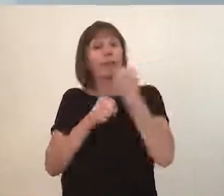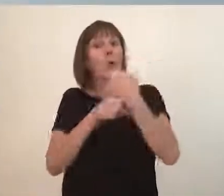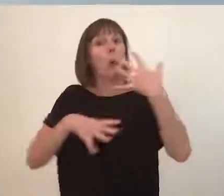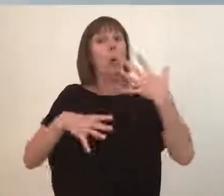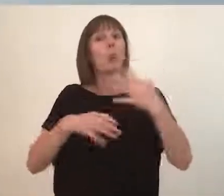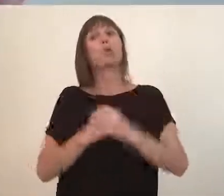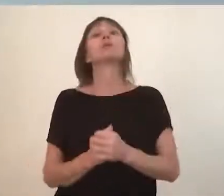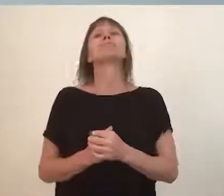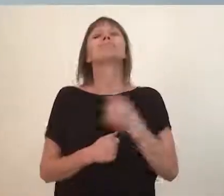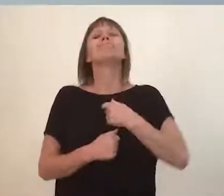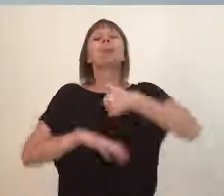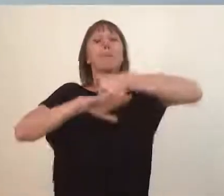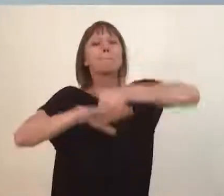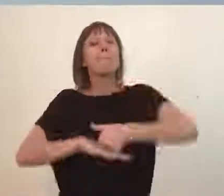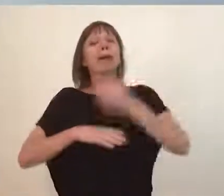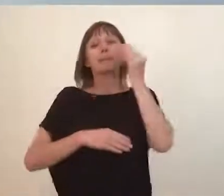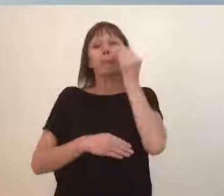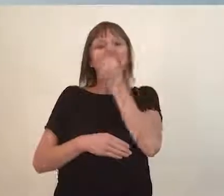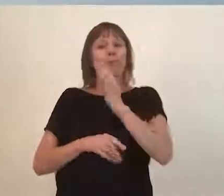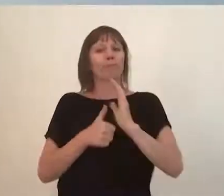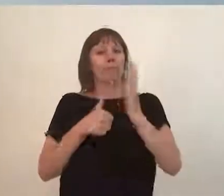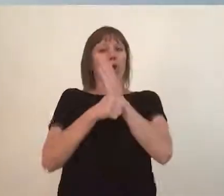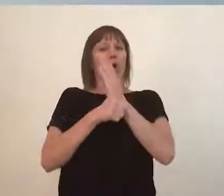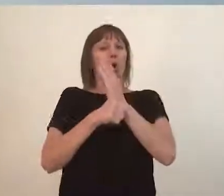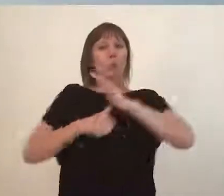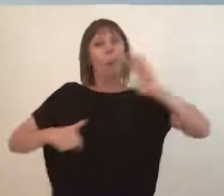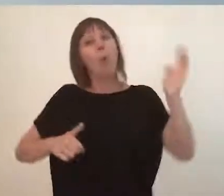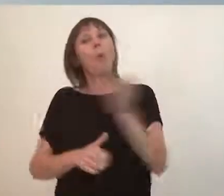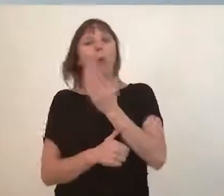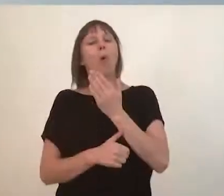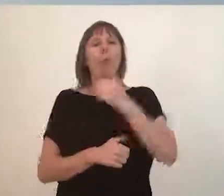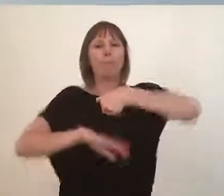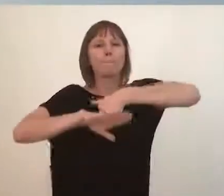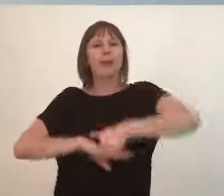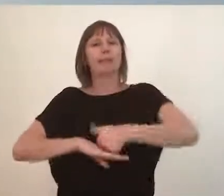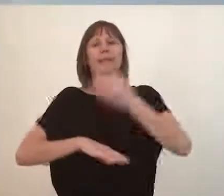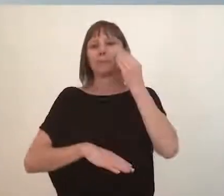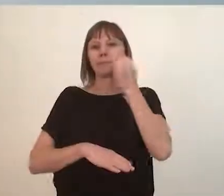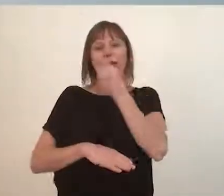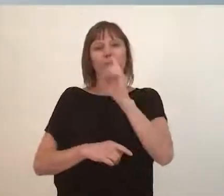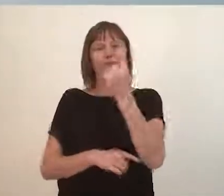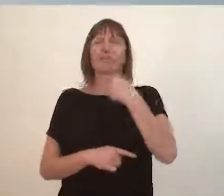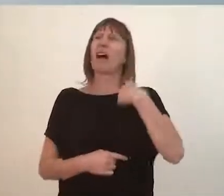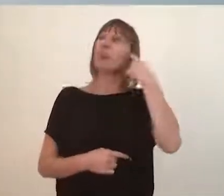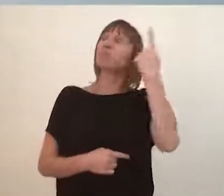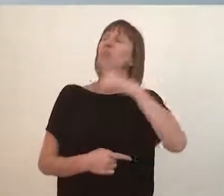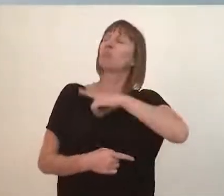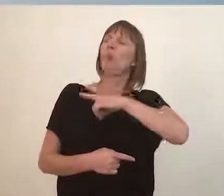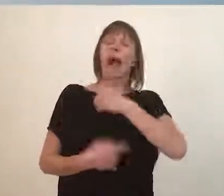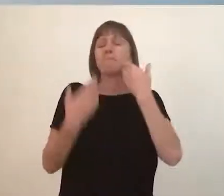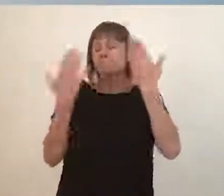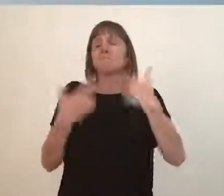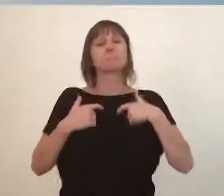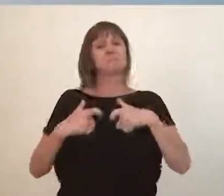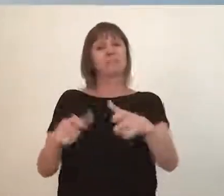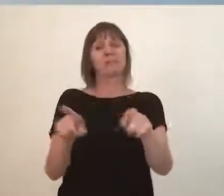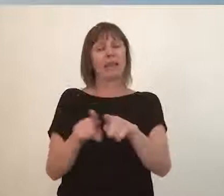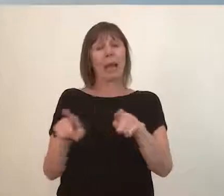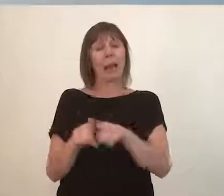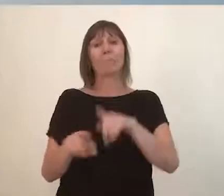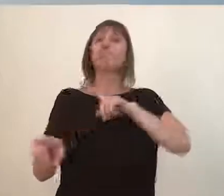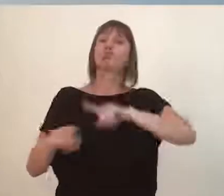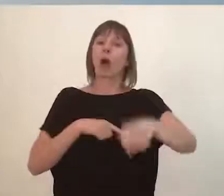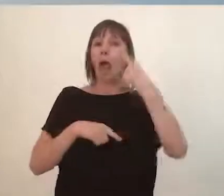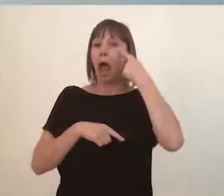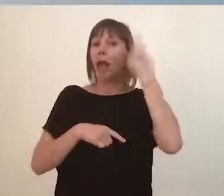Fenty highlighter in this lovely gold shade. I do my base makeup first, like all of my base makeup. I don't know why, I think I've